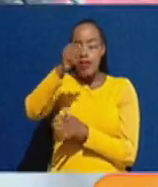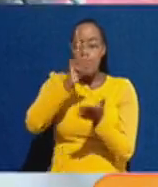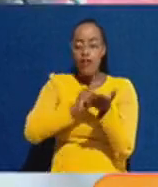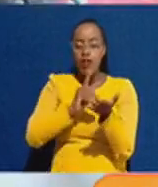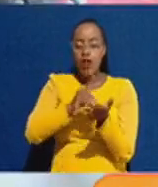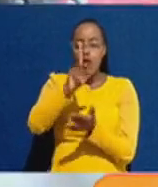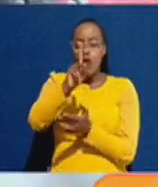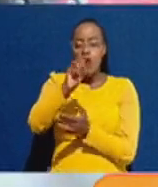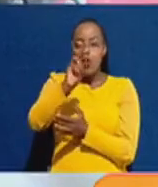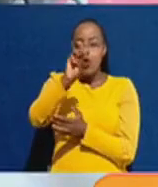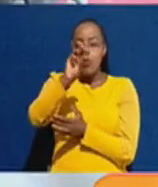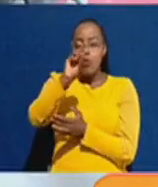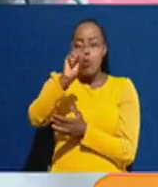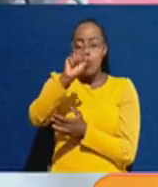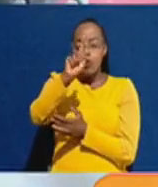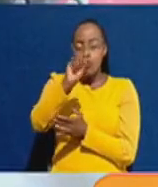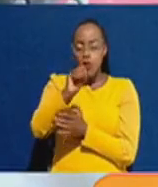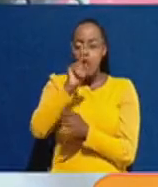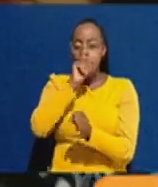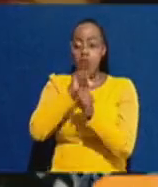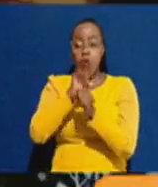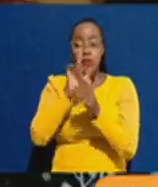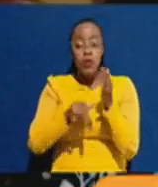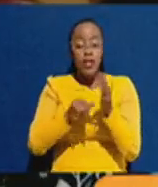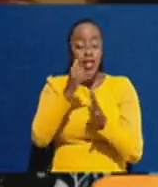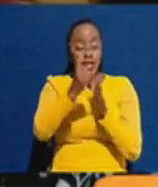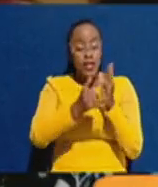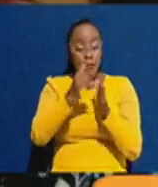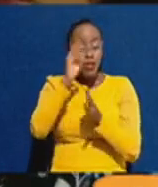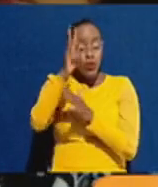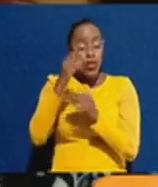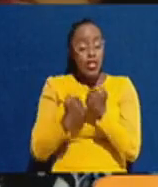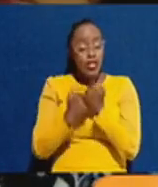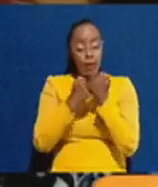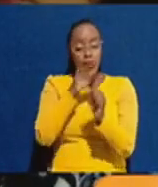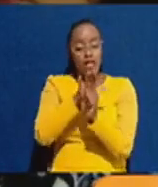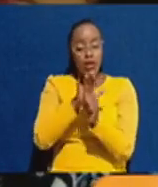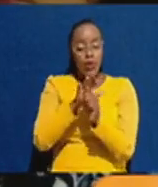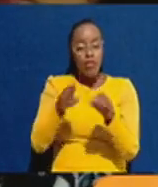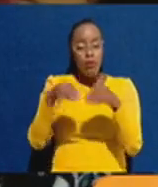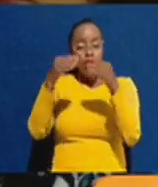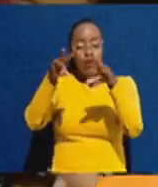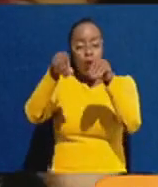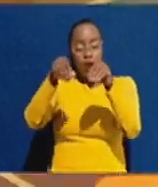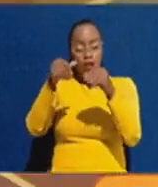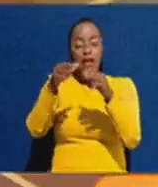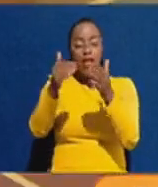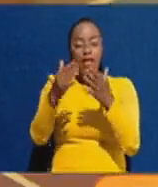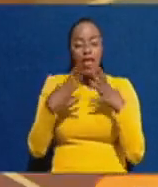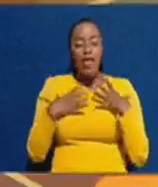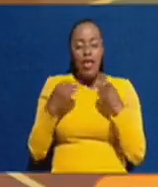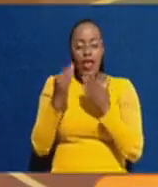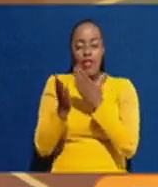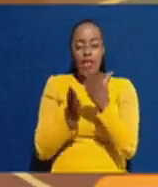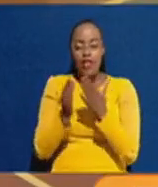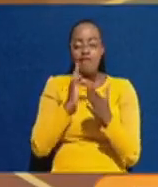Komotso Mashilane, assured them that the machine will go a long way in providing quality health services, adding